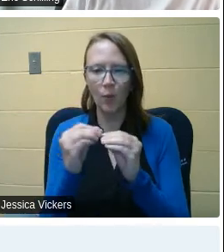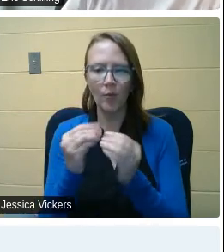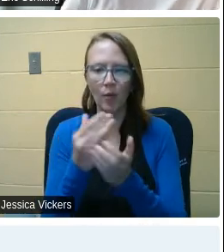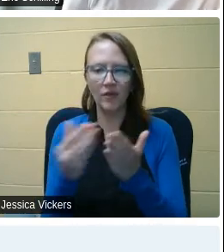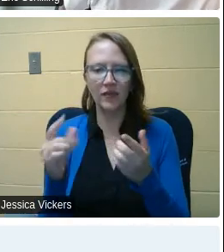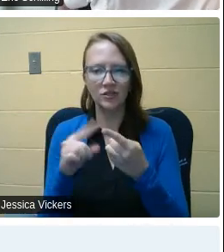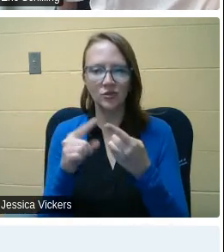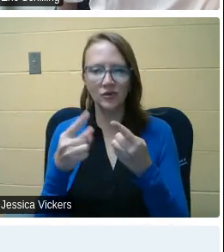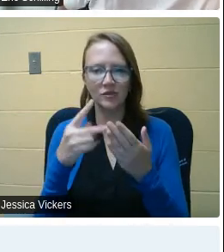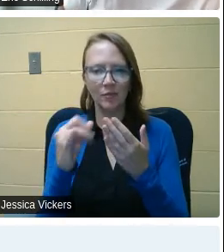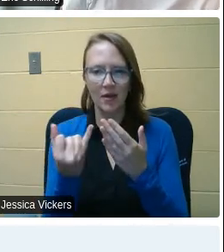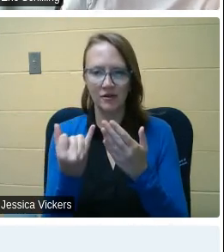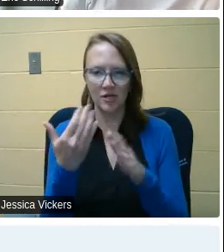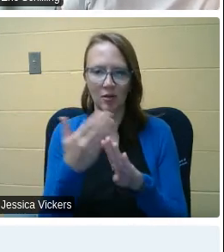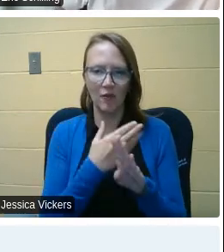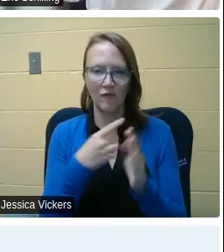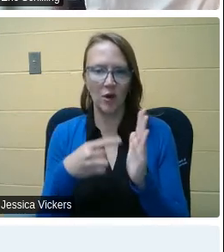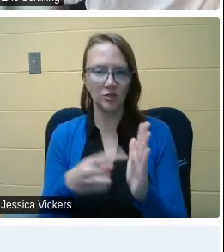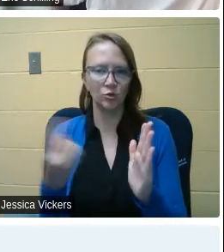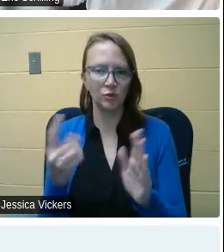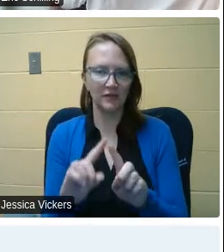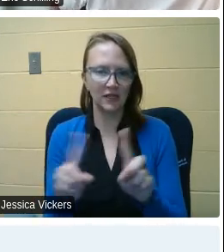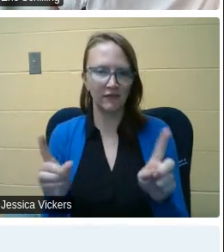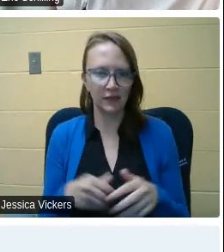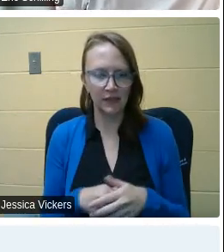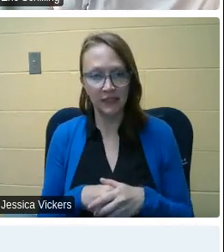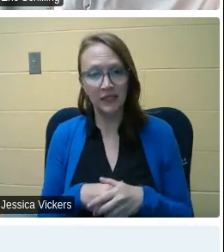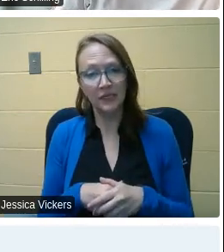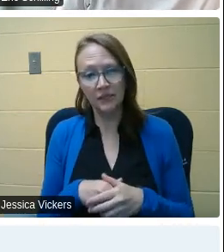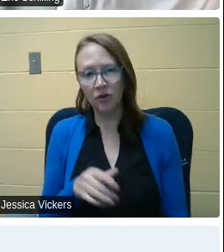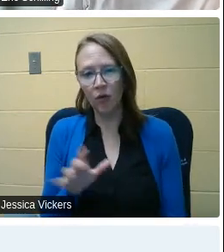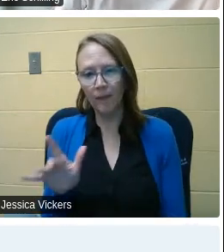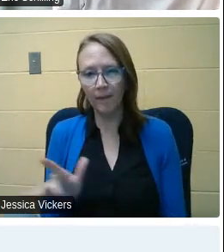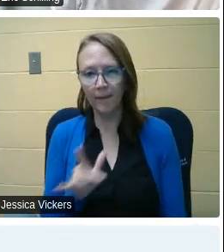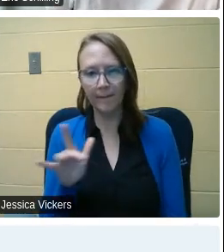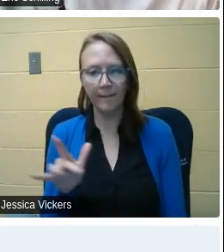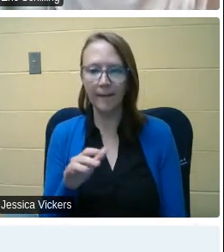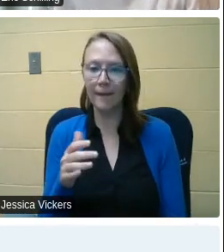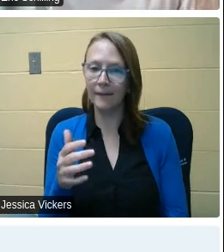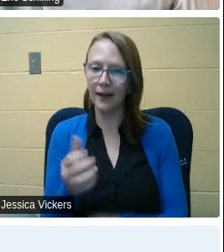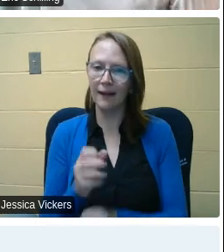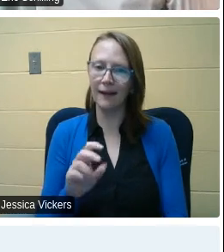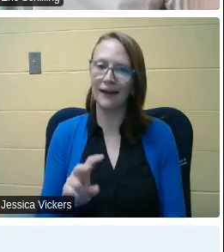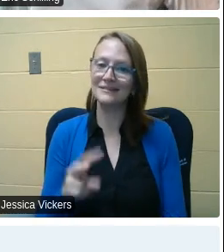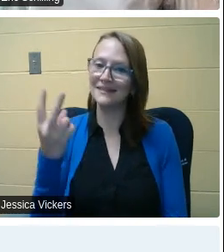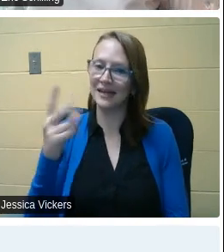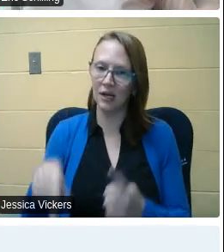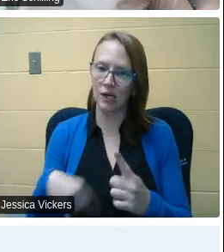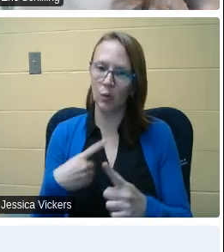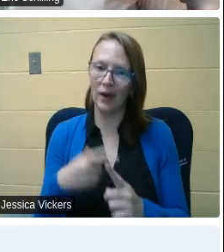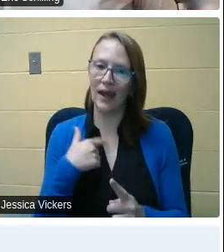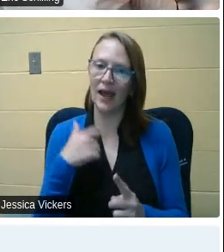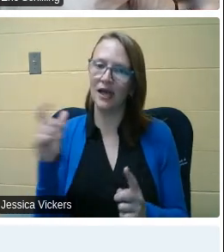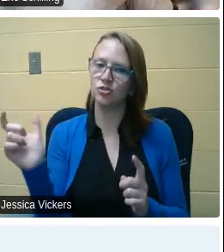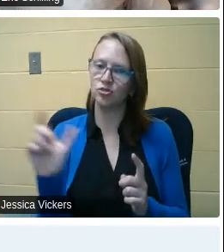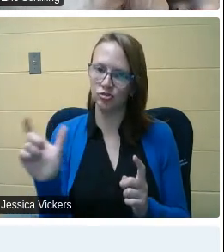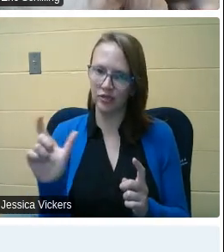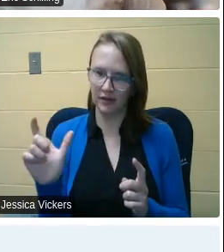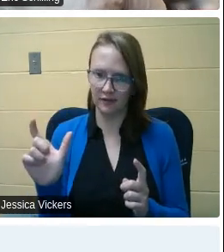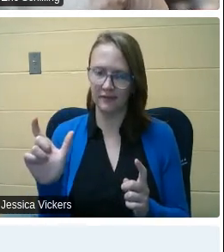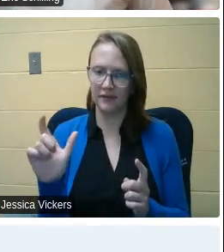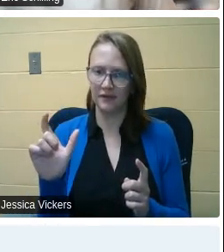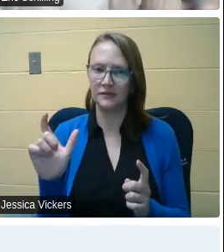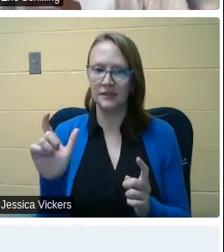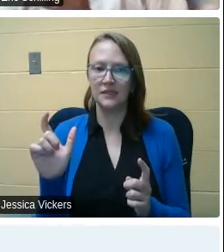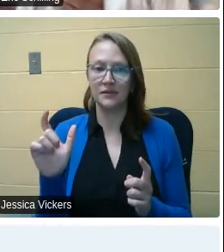on to another project type. So let's see, I'm going to go down here. I'm actually going to grab a second when I shake block because I want two different things to happen when